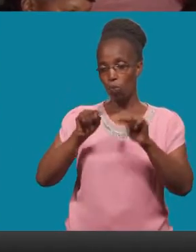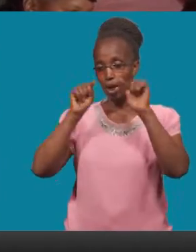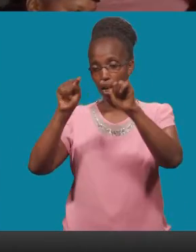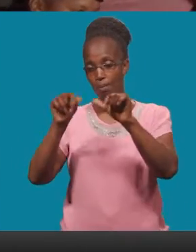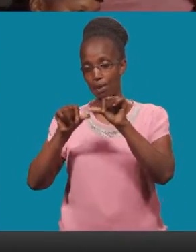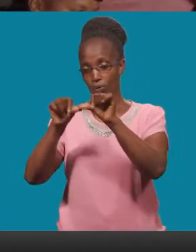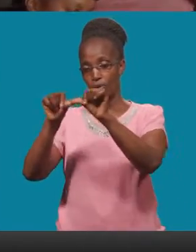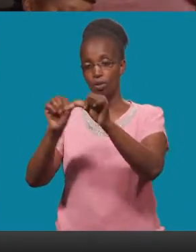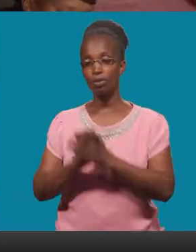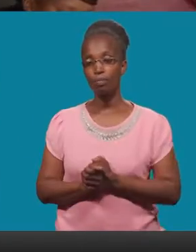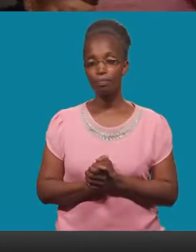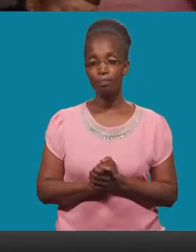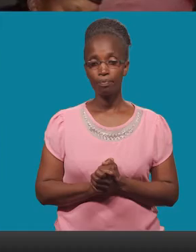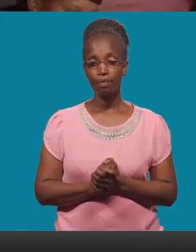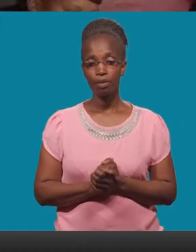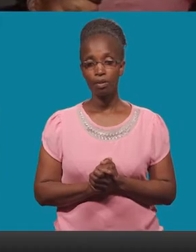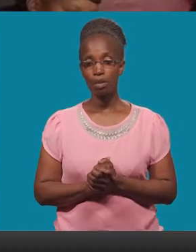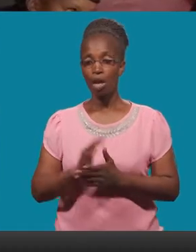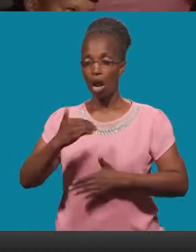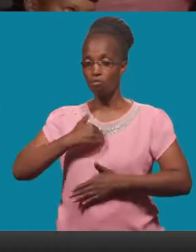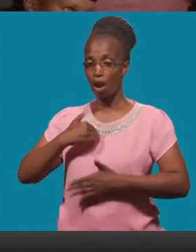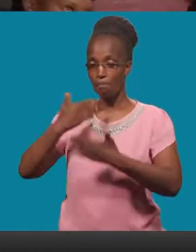the other cohort. Now, we have been given